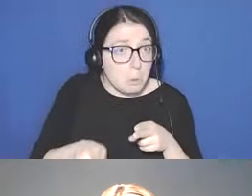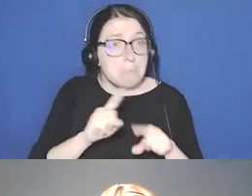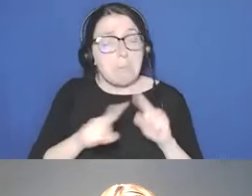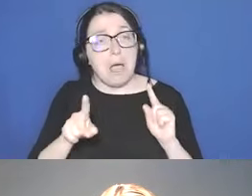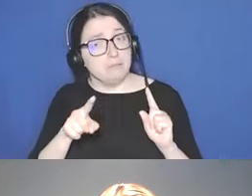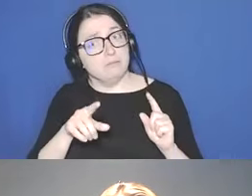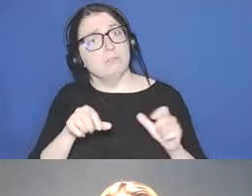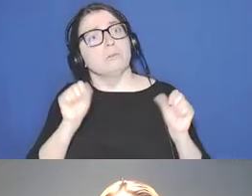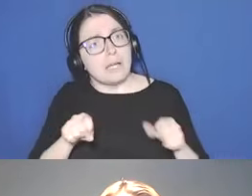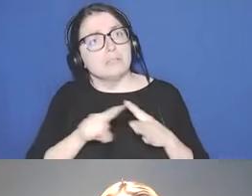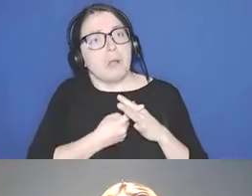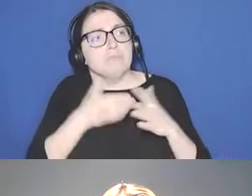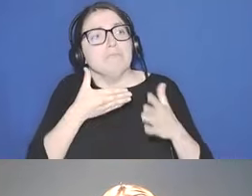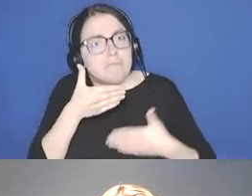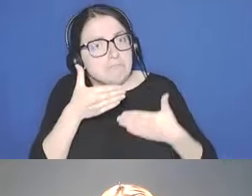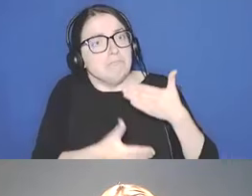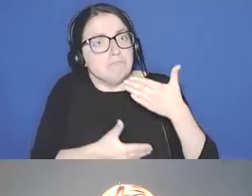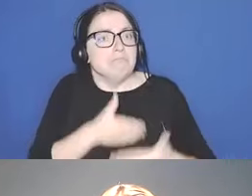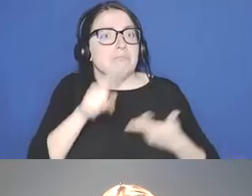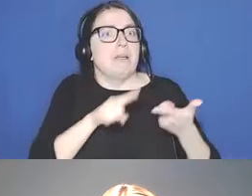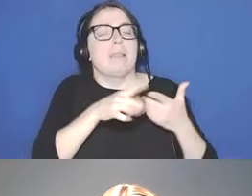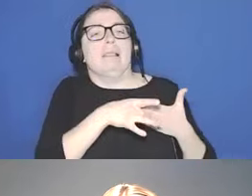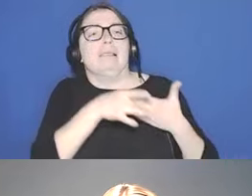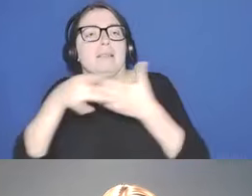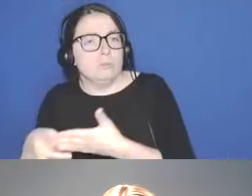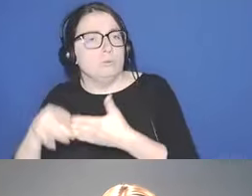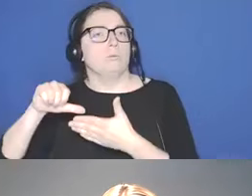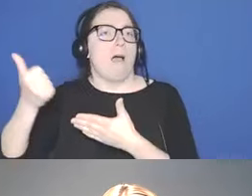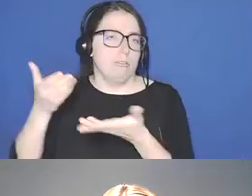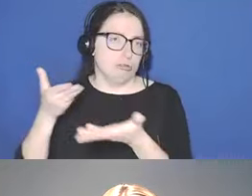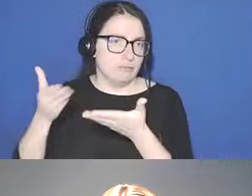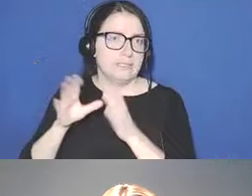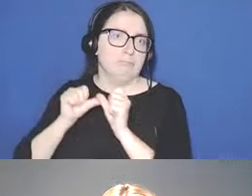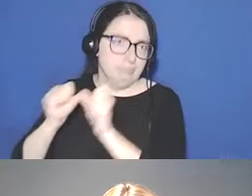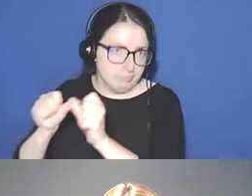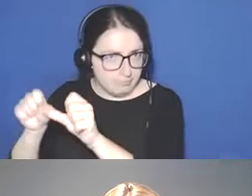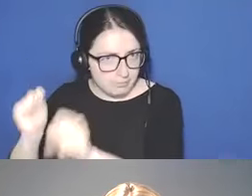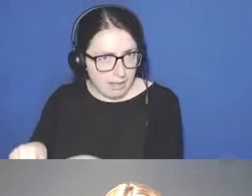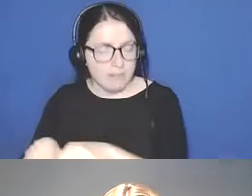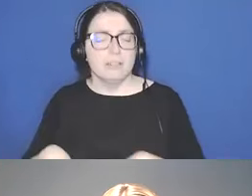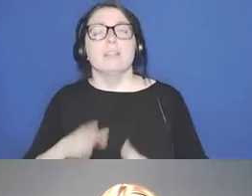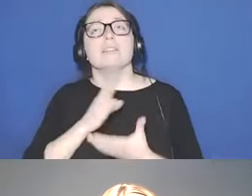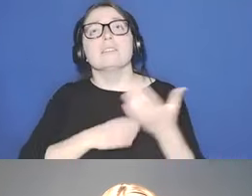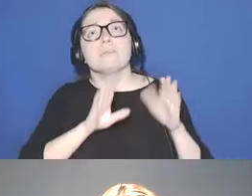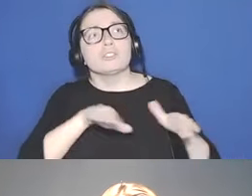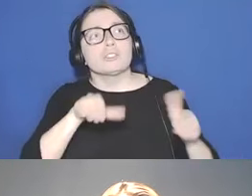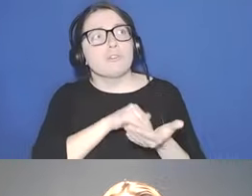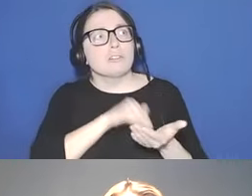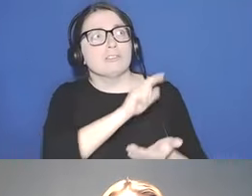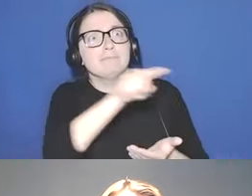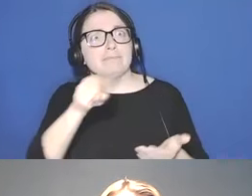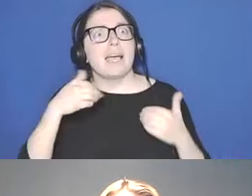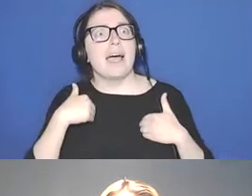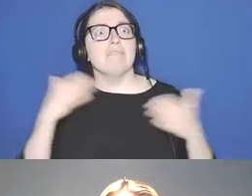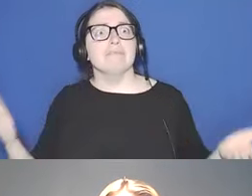can help you connect with additional ongoing services. Some of the pediatric offices are contracting